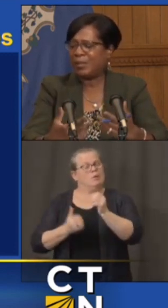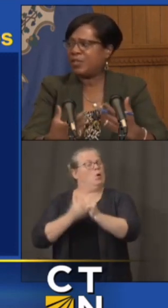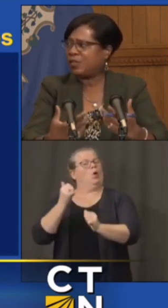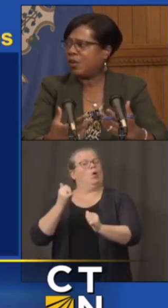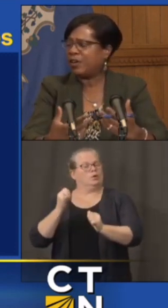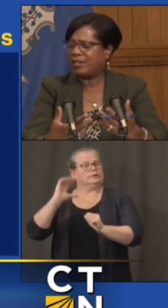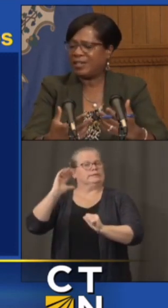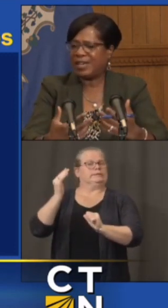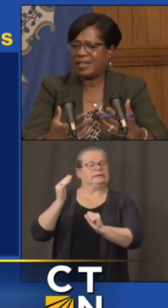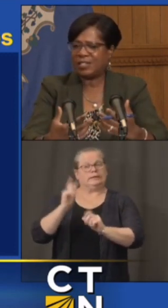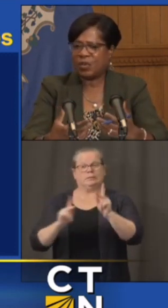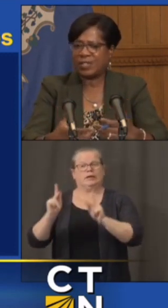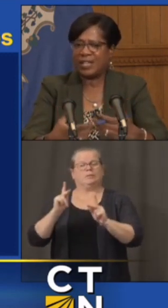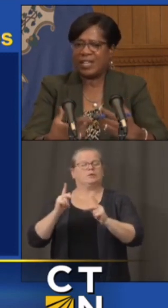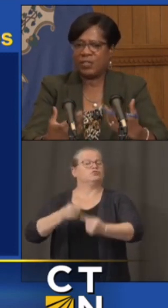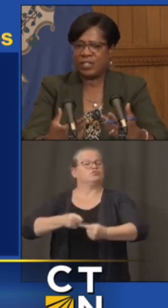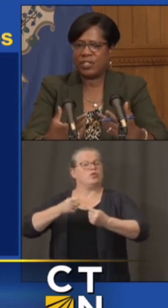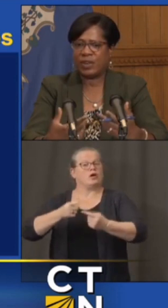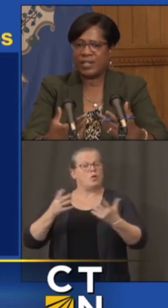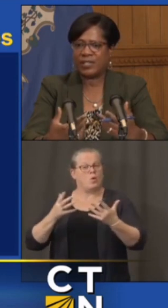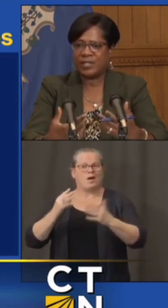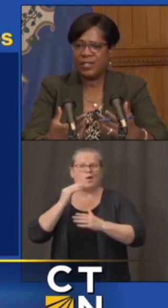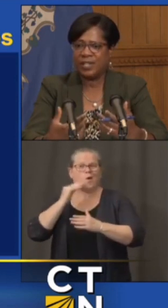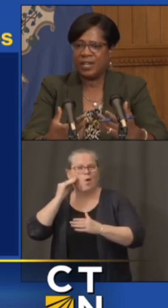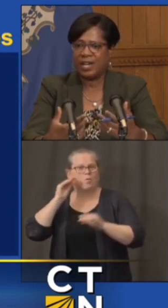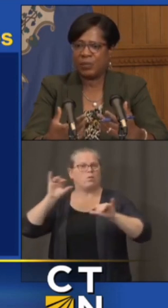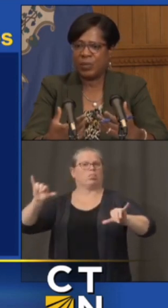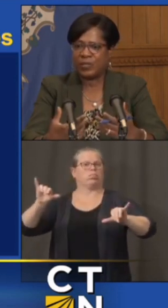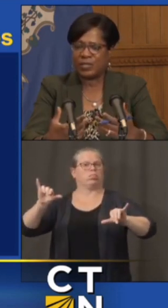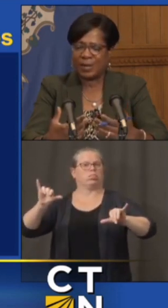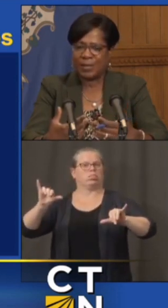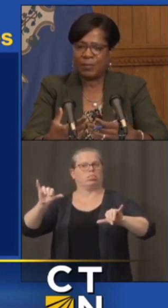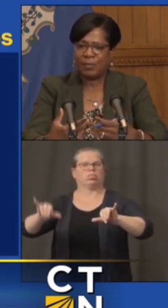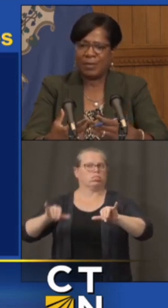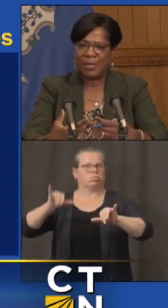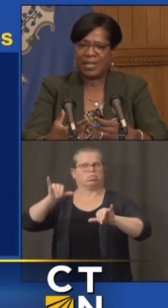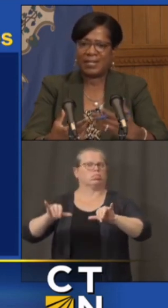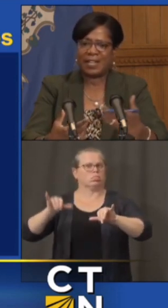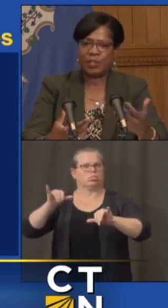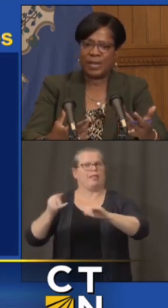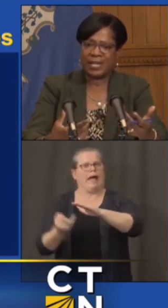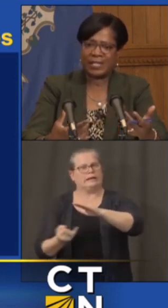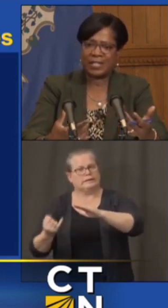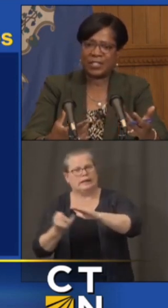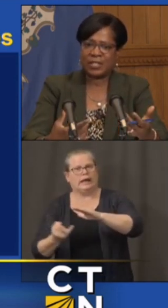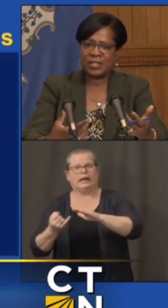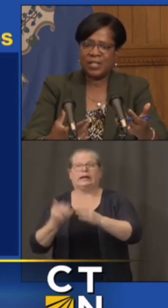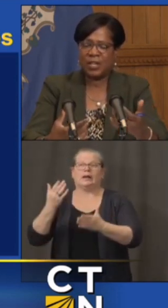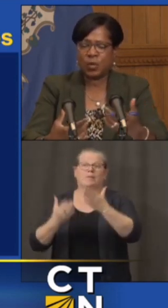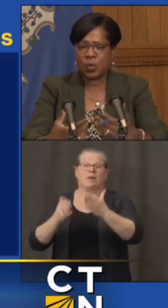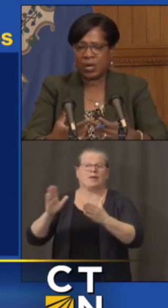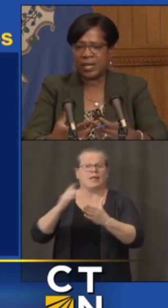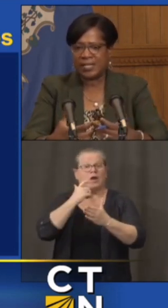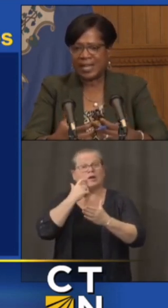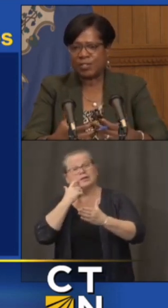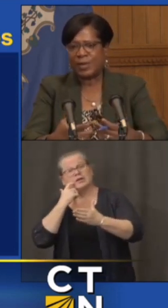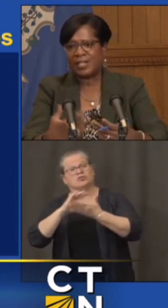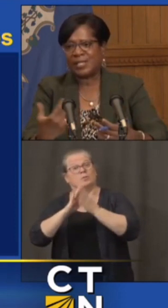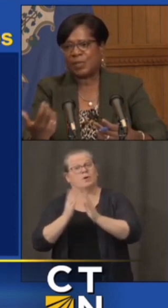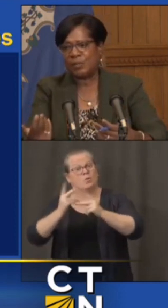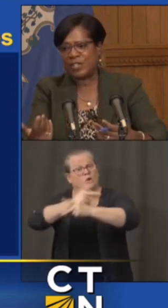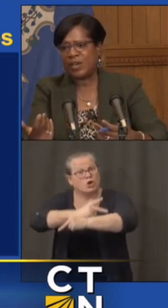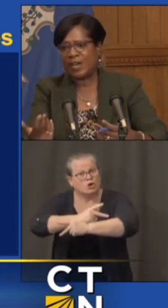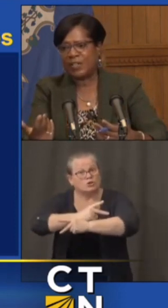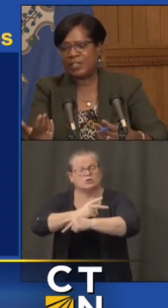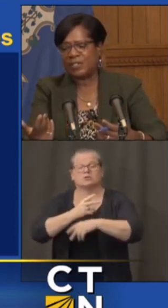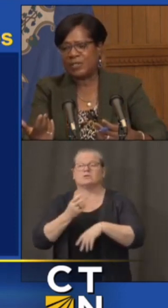for people is hard, and it's causing increased stress, which for some people may be exacerbating addiction or exacerbating